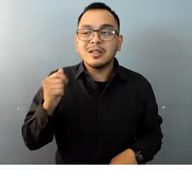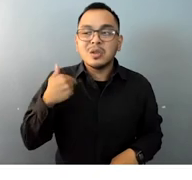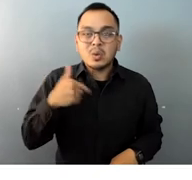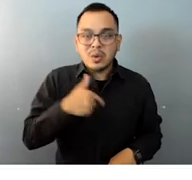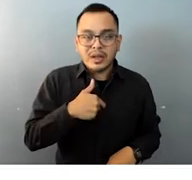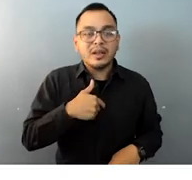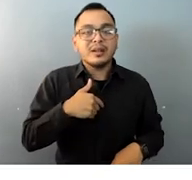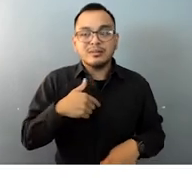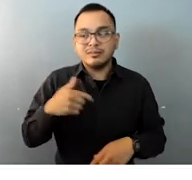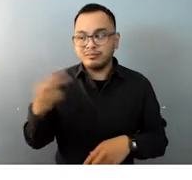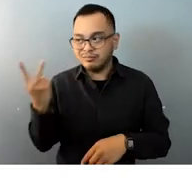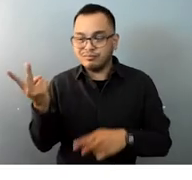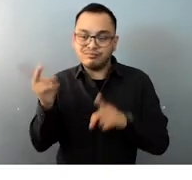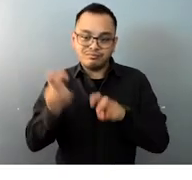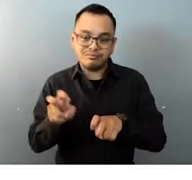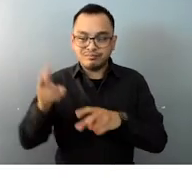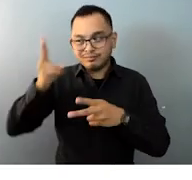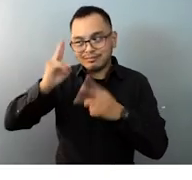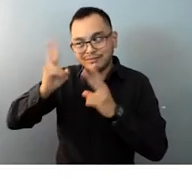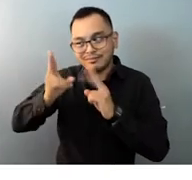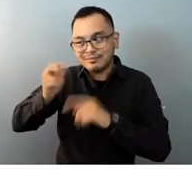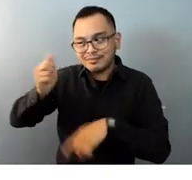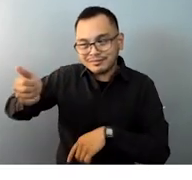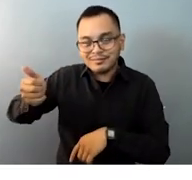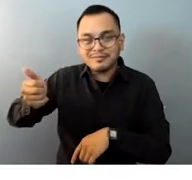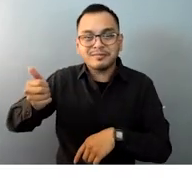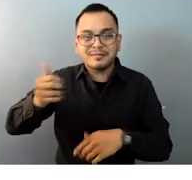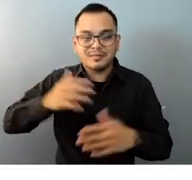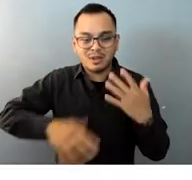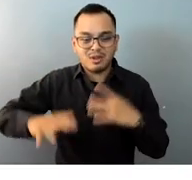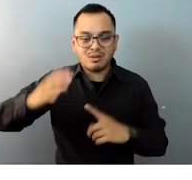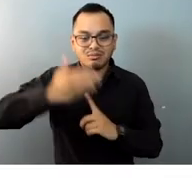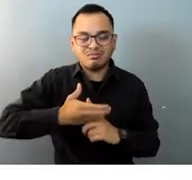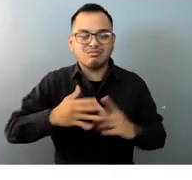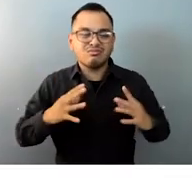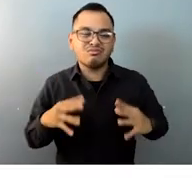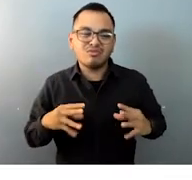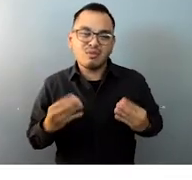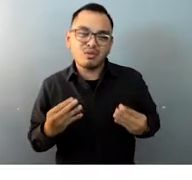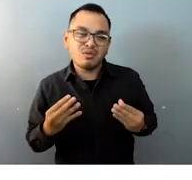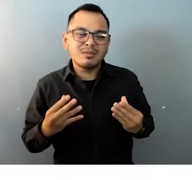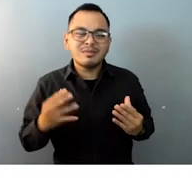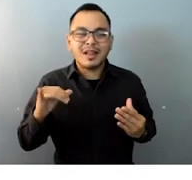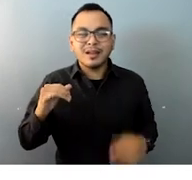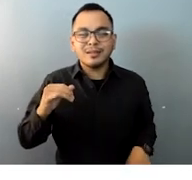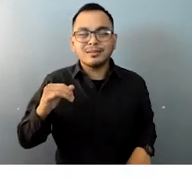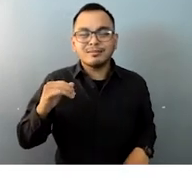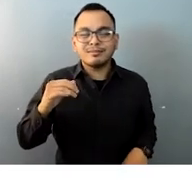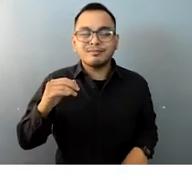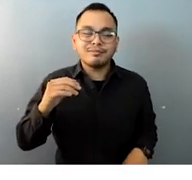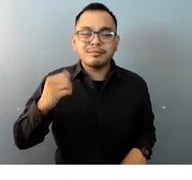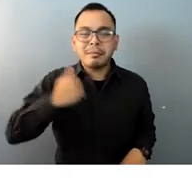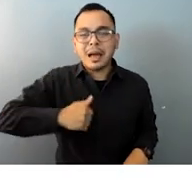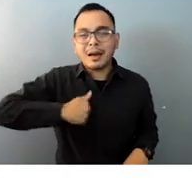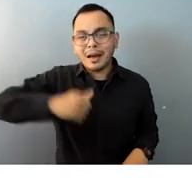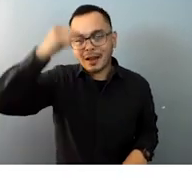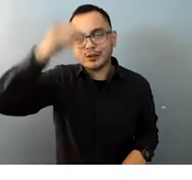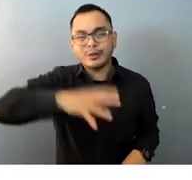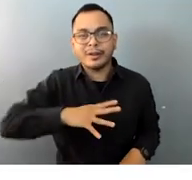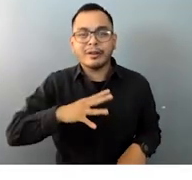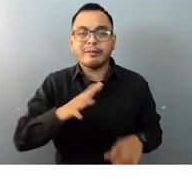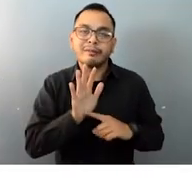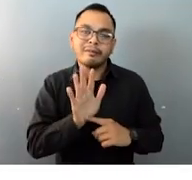But, you know, we had gotten him a shorter haircut, you know, and he wore the clothes that made him feel comfortable, which is, you know, very